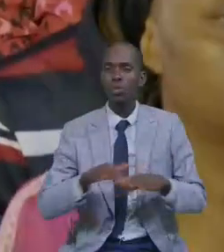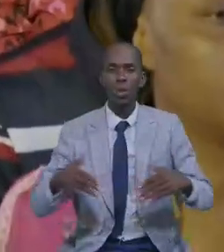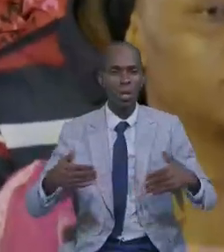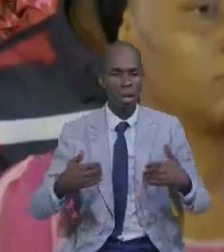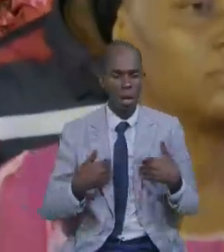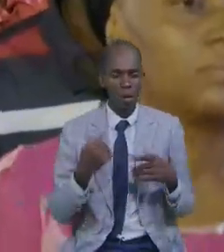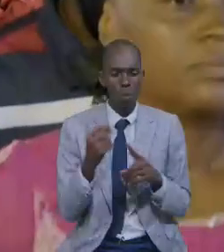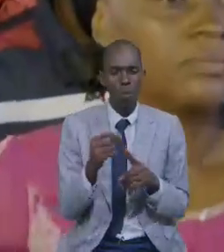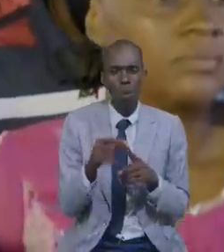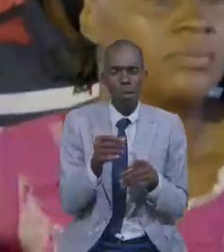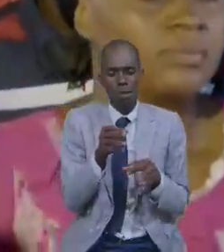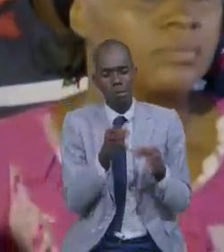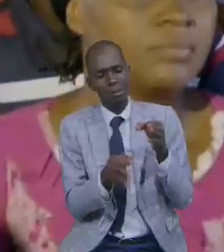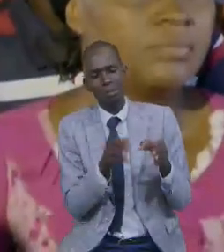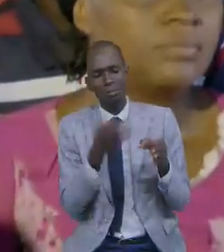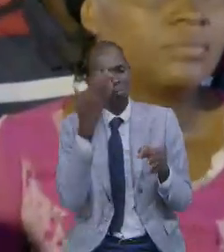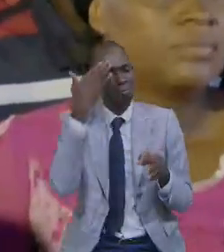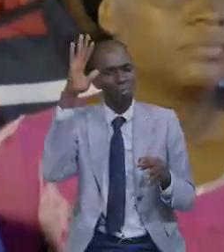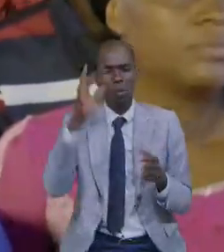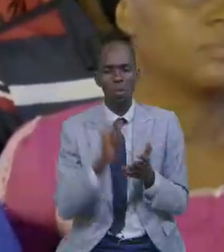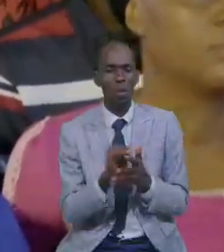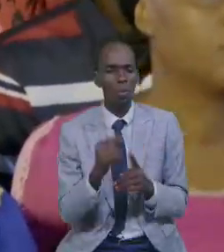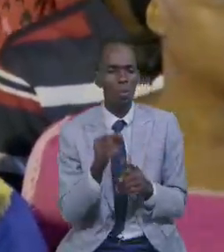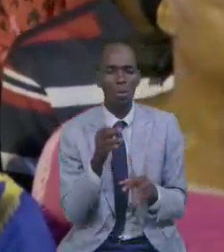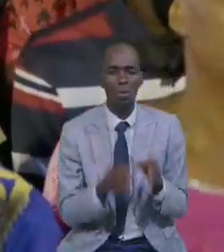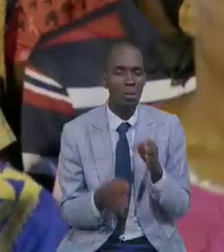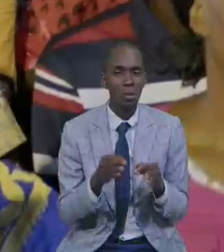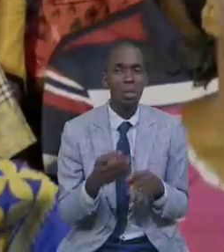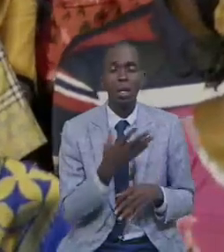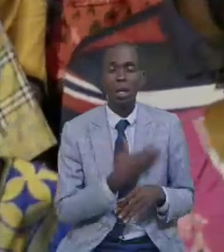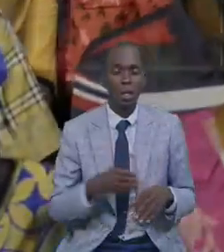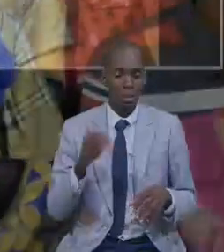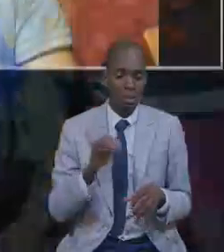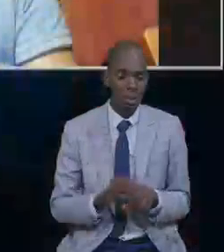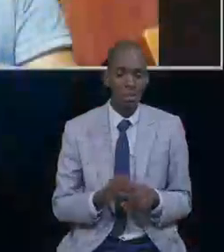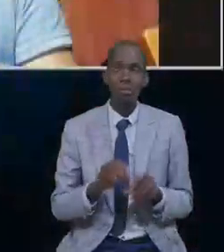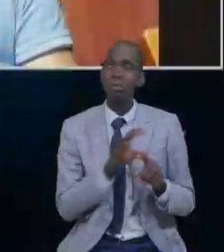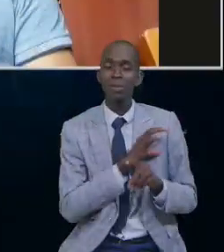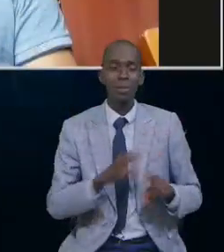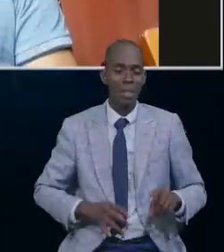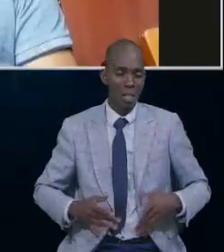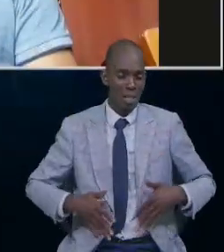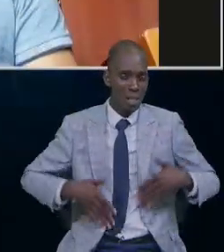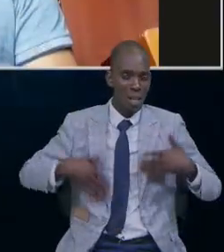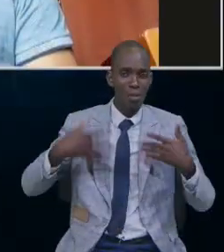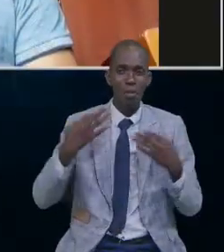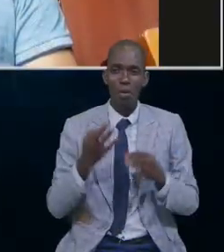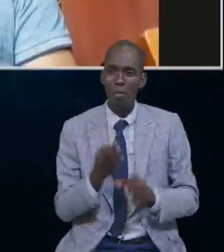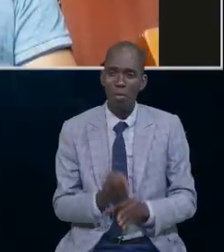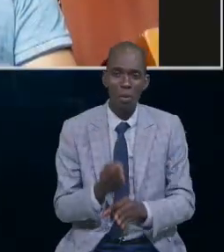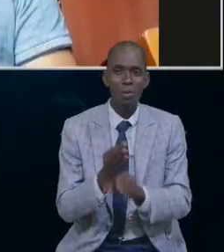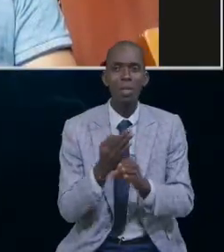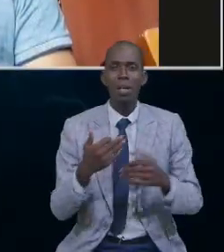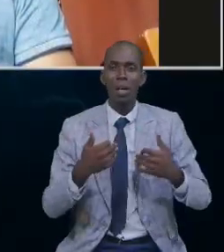or dictionary. And in my life of faithfulness, of having compassion and